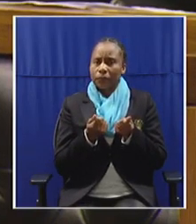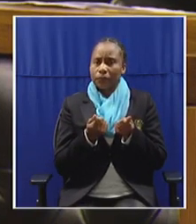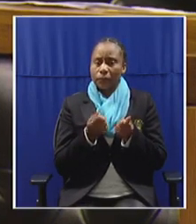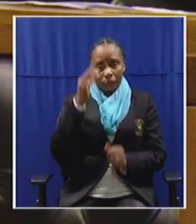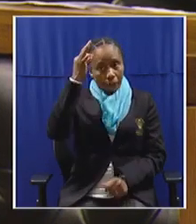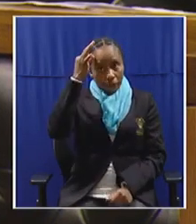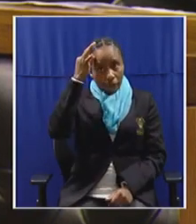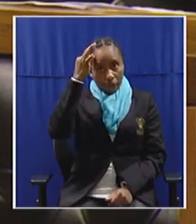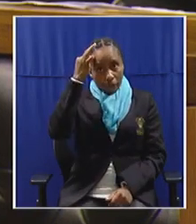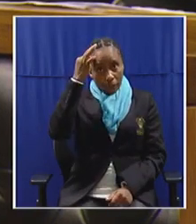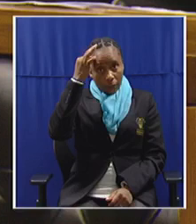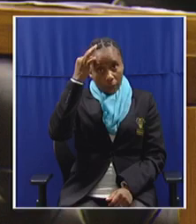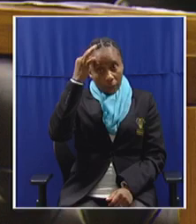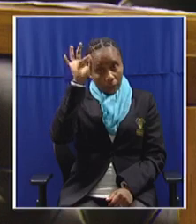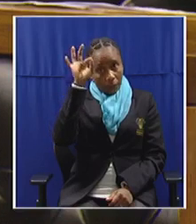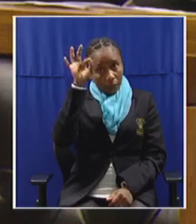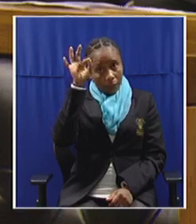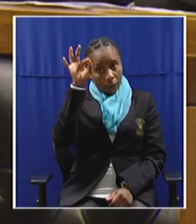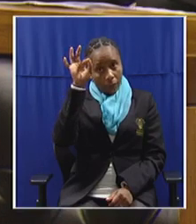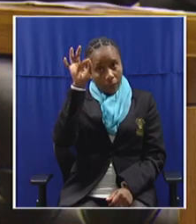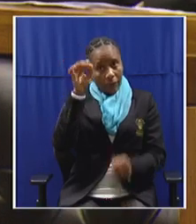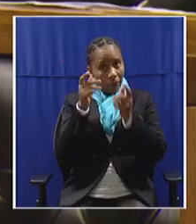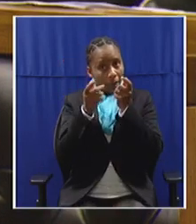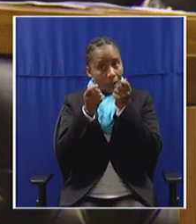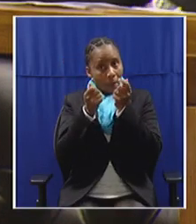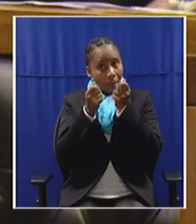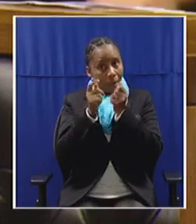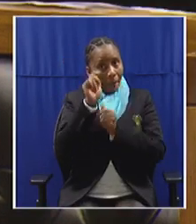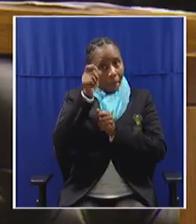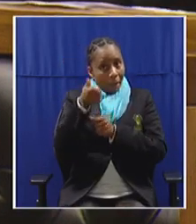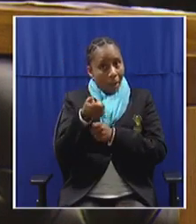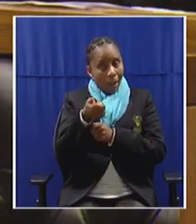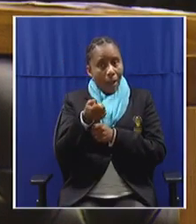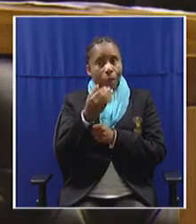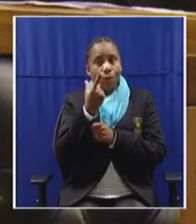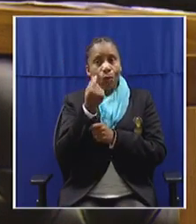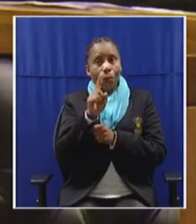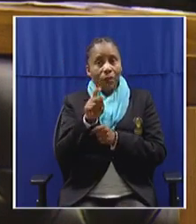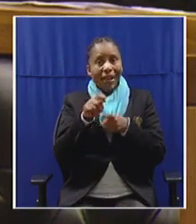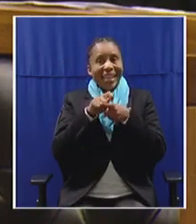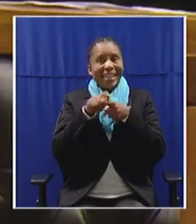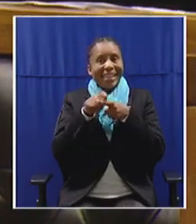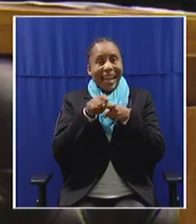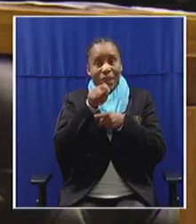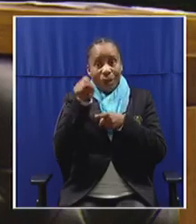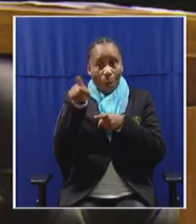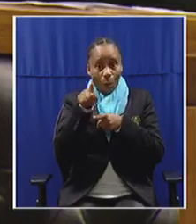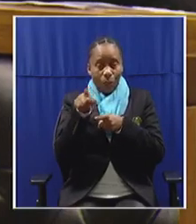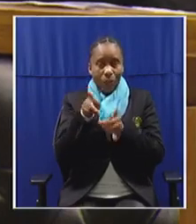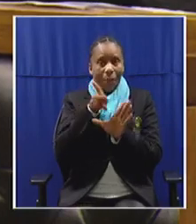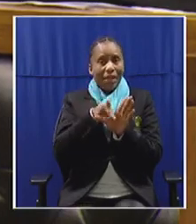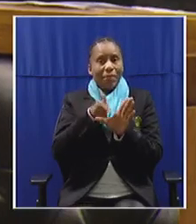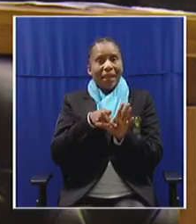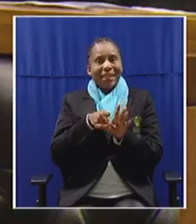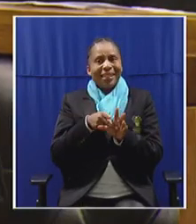Government, it's paying money to train those participants in the different skills that